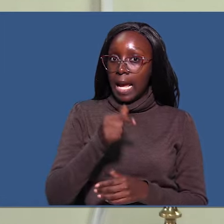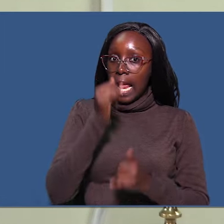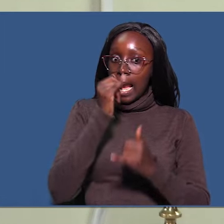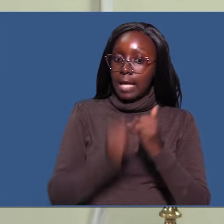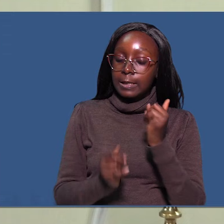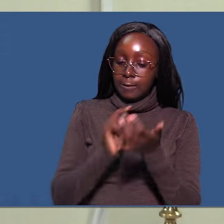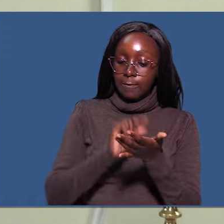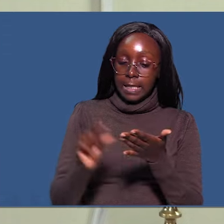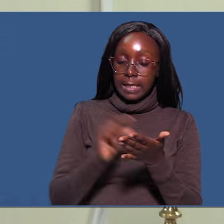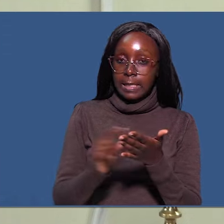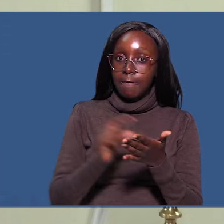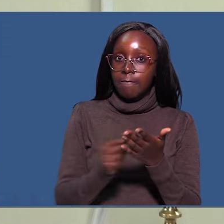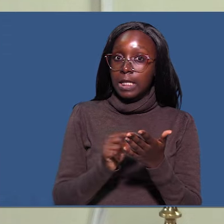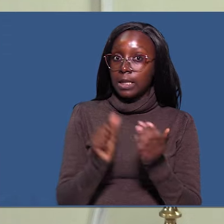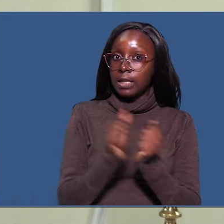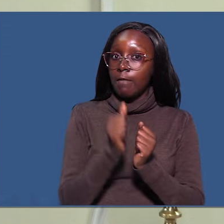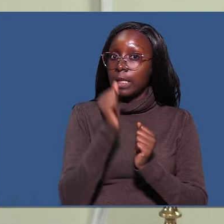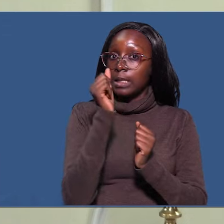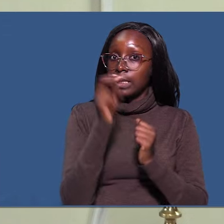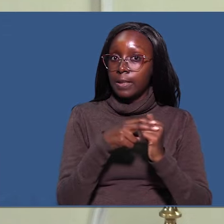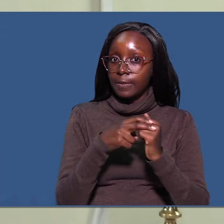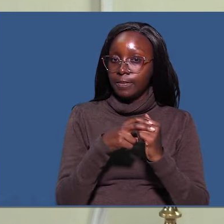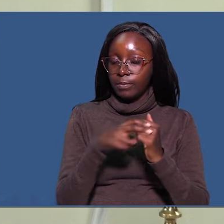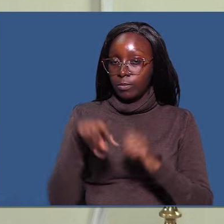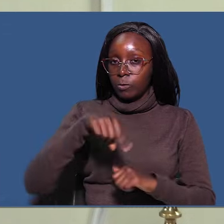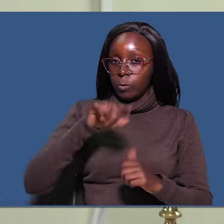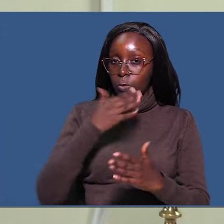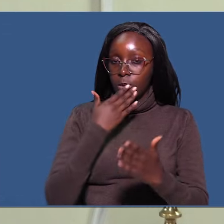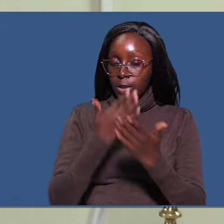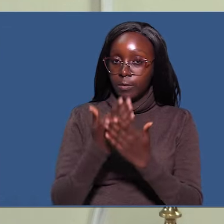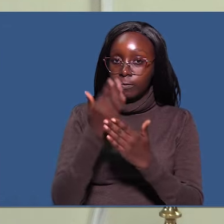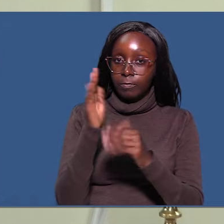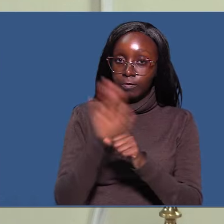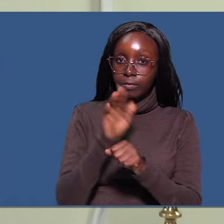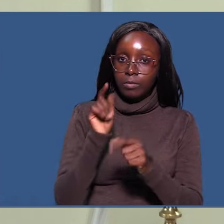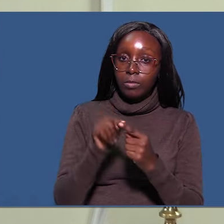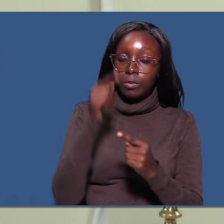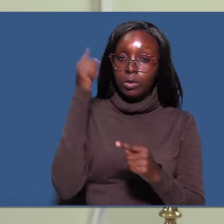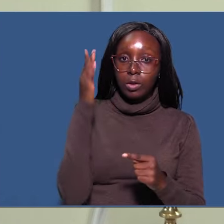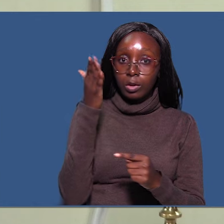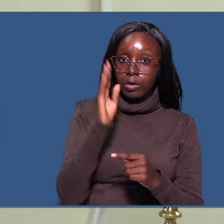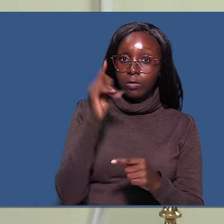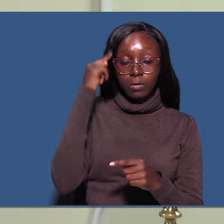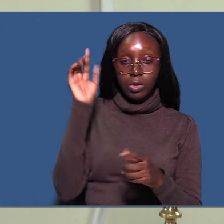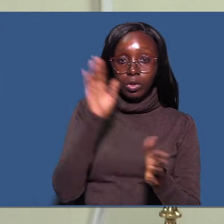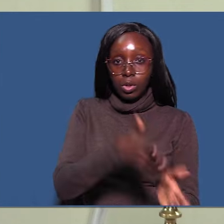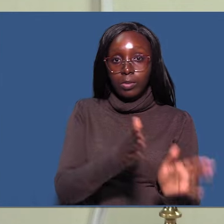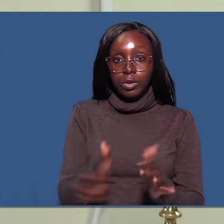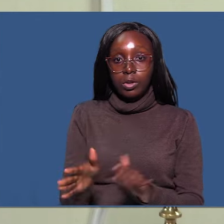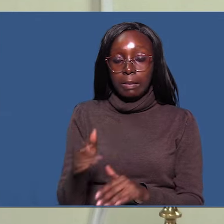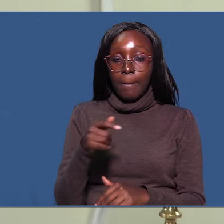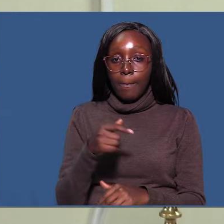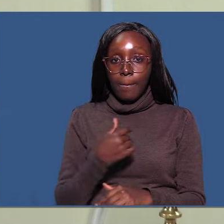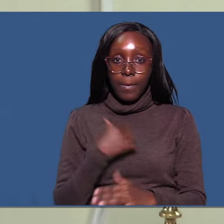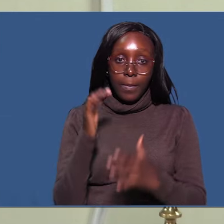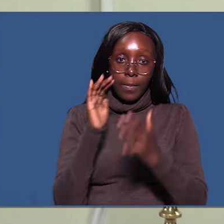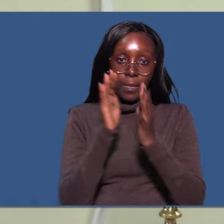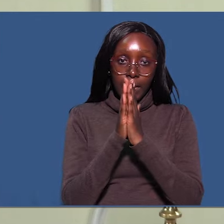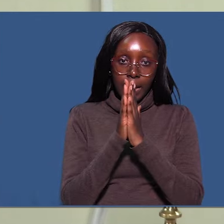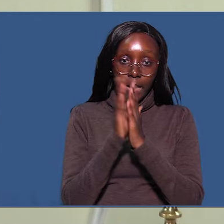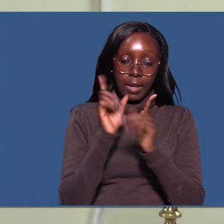that is verse 17. And we are grateful to God for this opportunity. I will pray and then we will